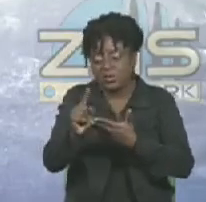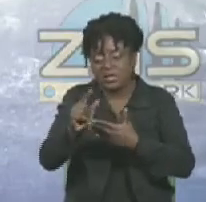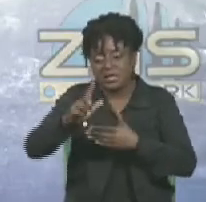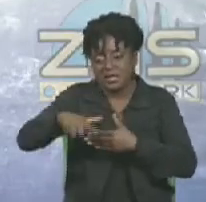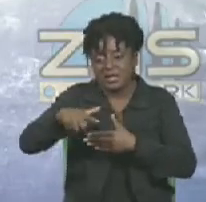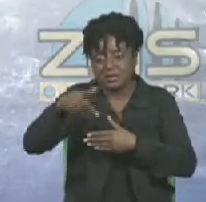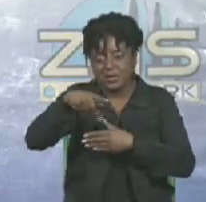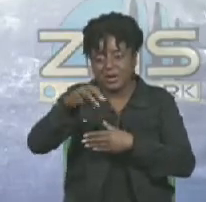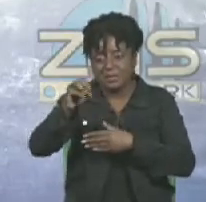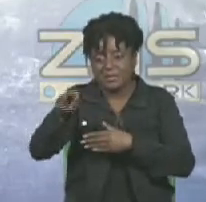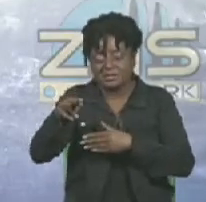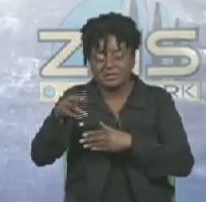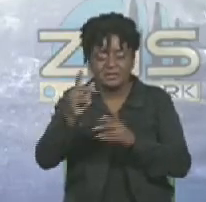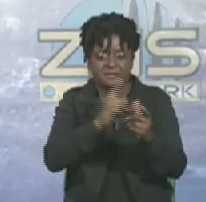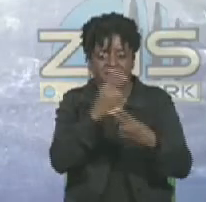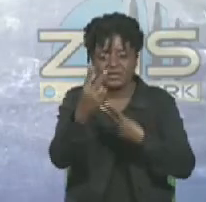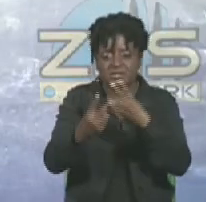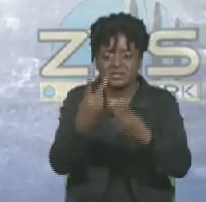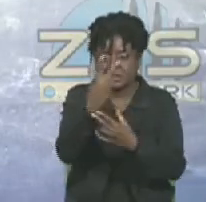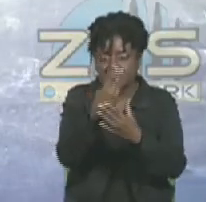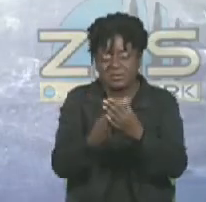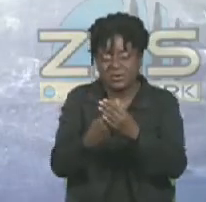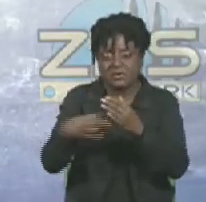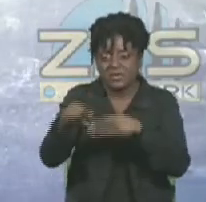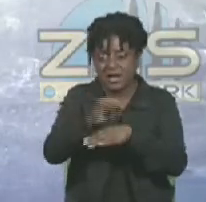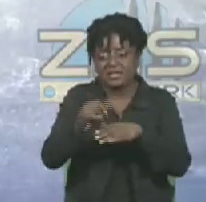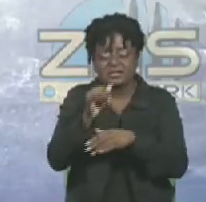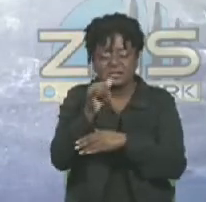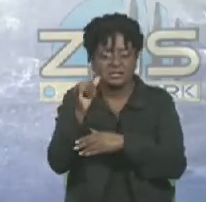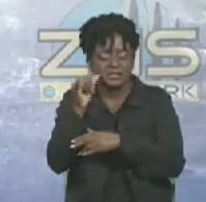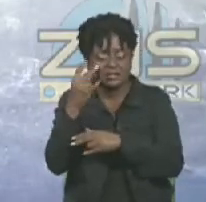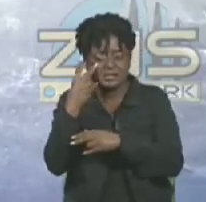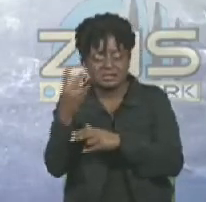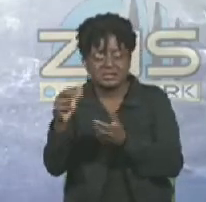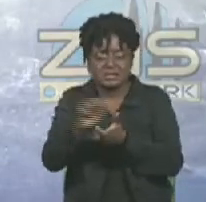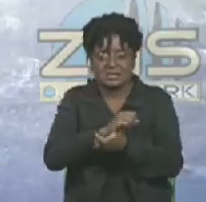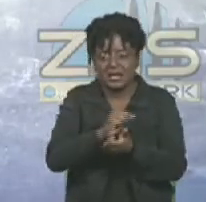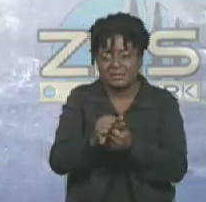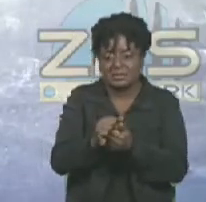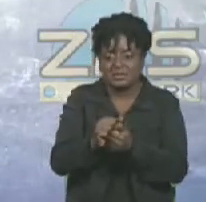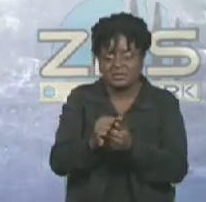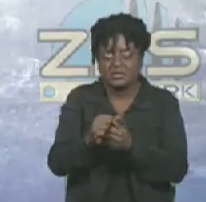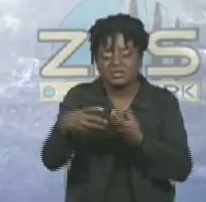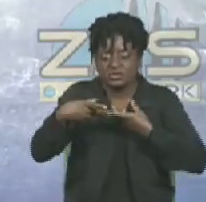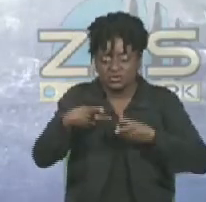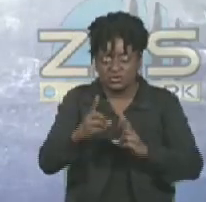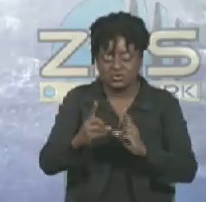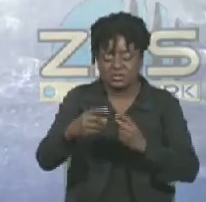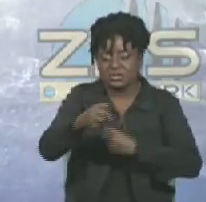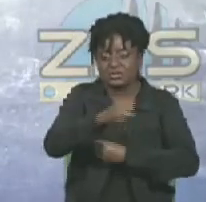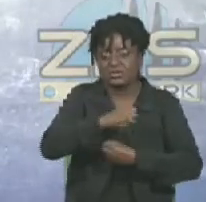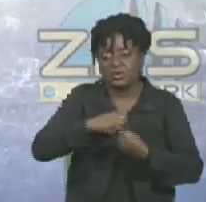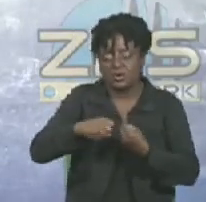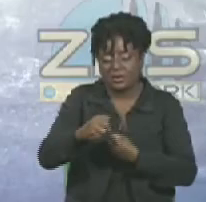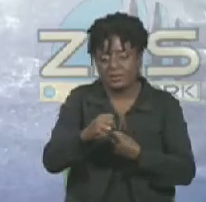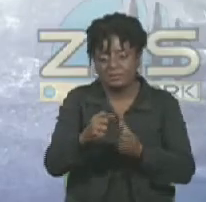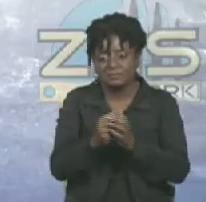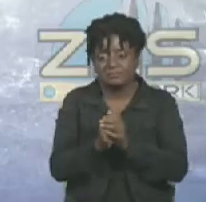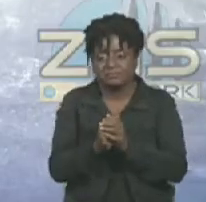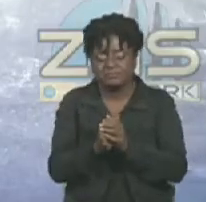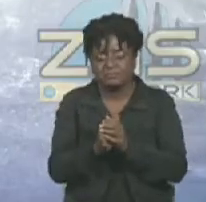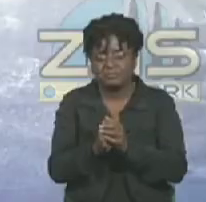the damage from tornadoes that touched down on those islands during the storm. TV's Minnis has been traveling with the Prime Minister and the